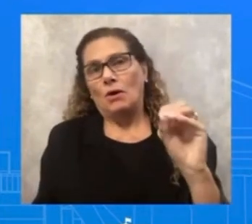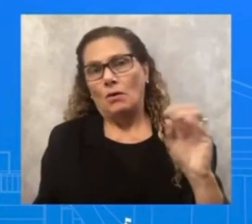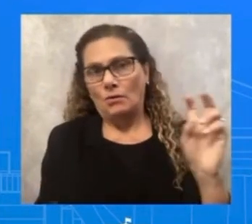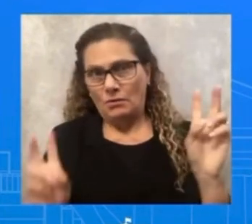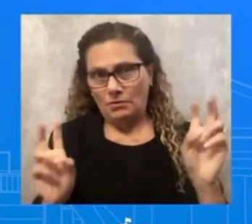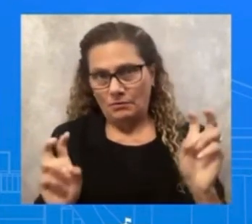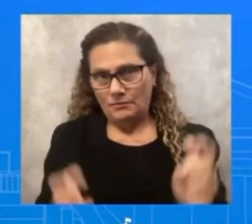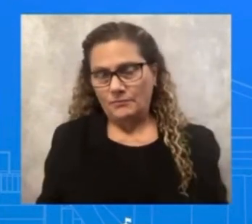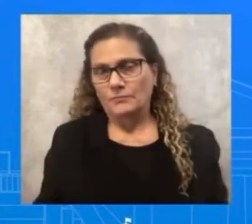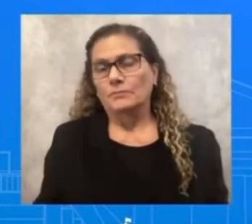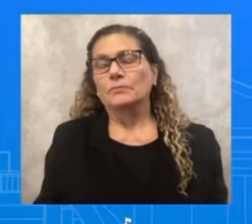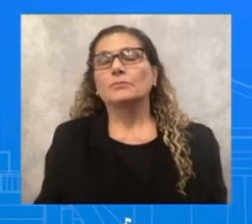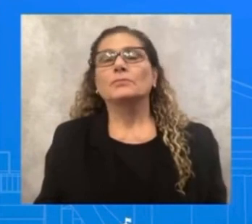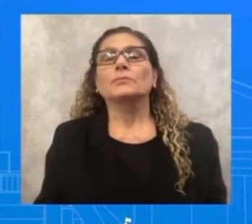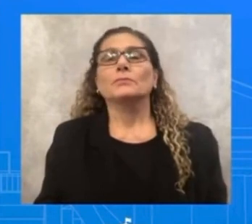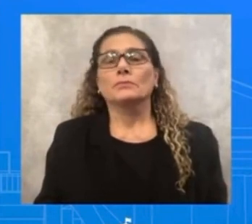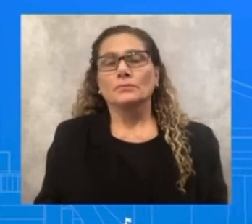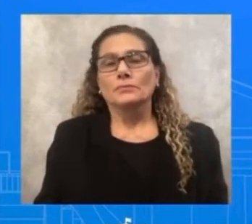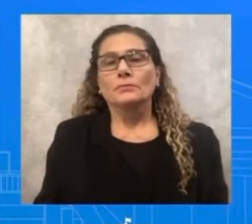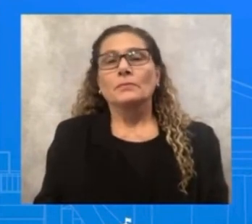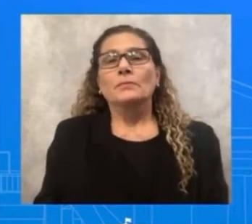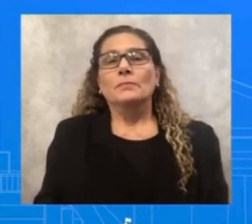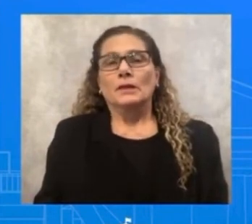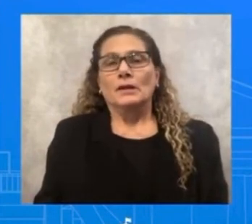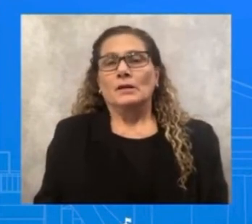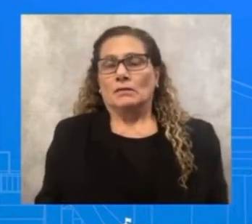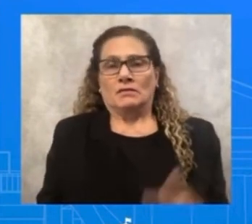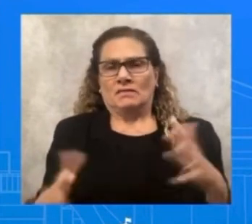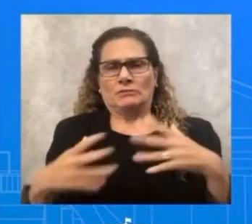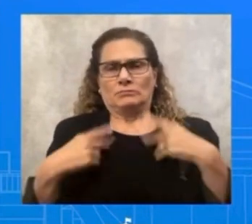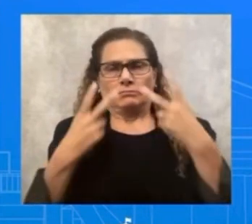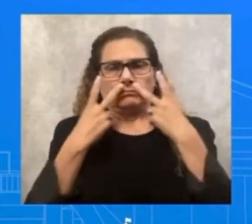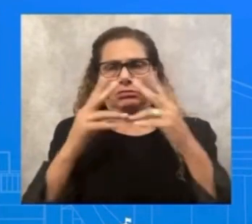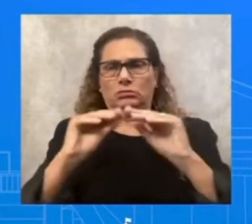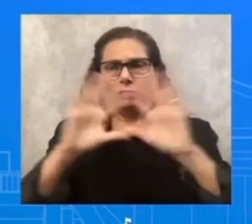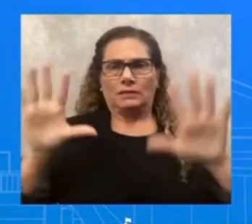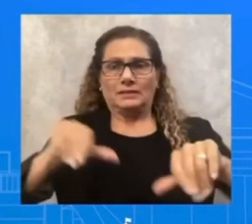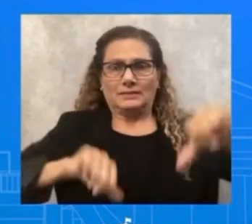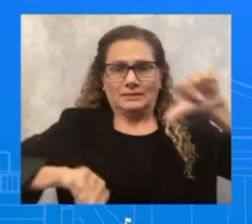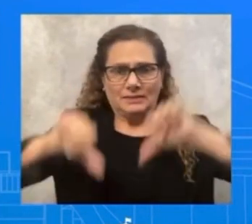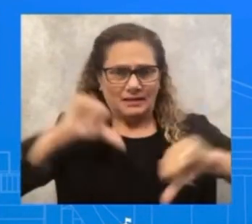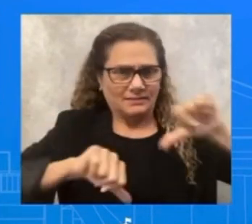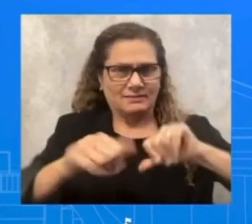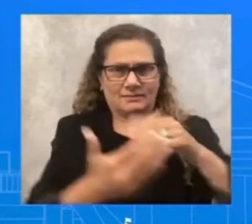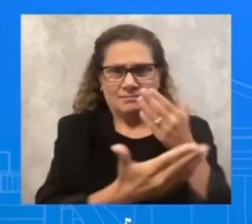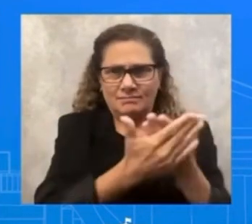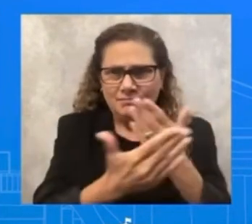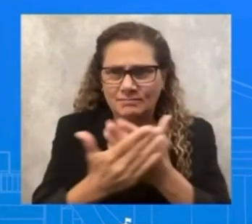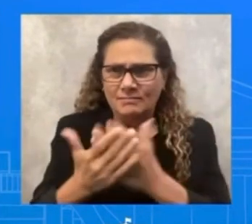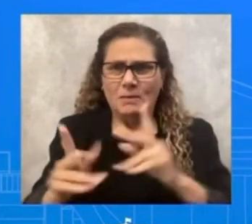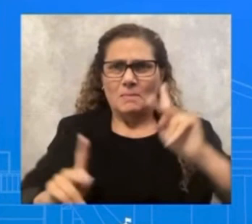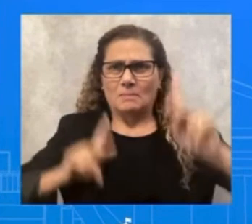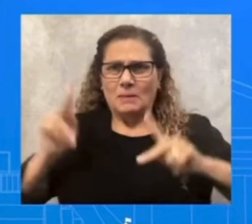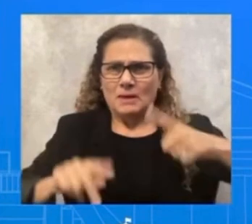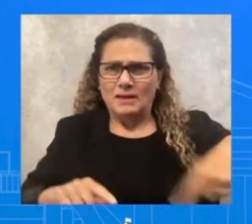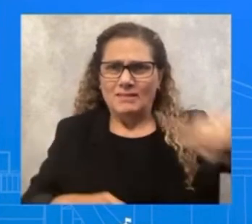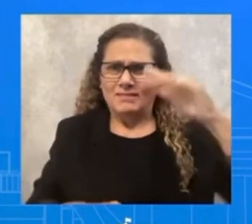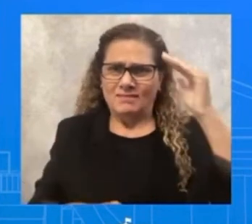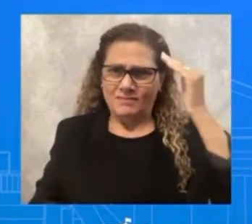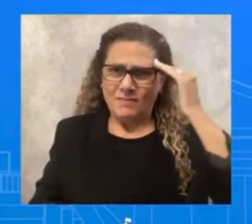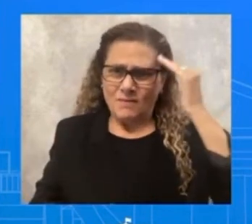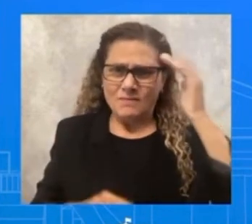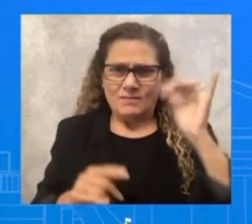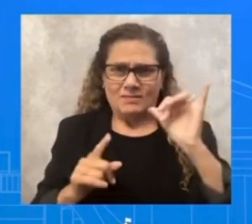as we're witnessing it. But the science is clear. I think the public understands it. And I think most importantly, across the political